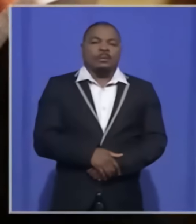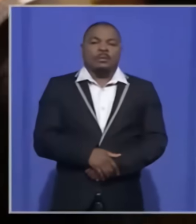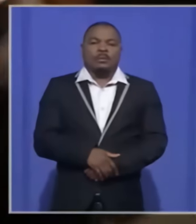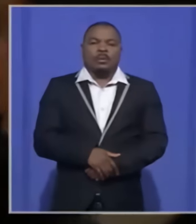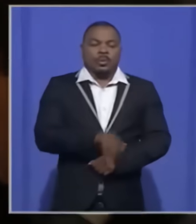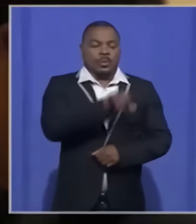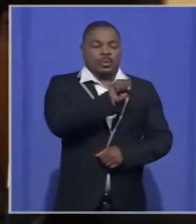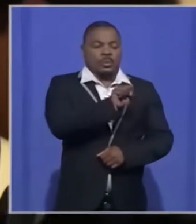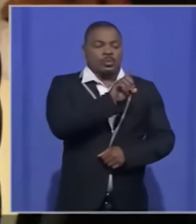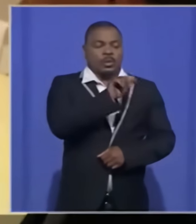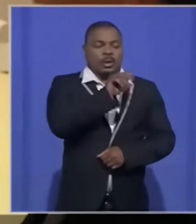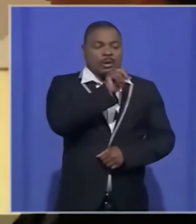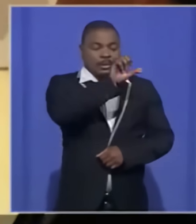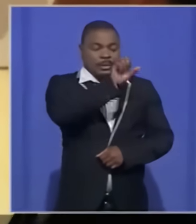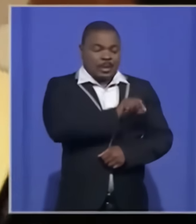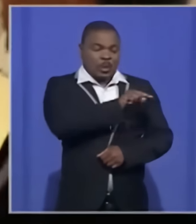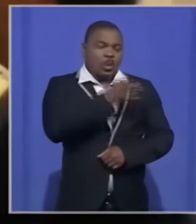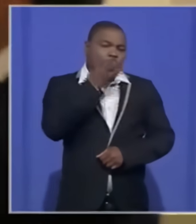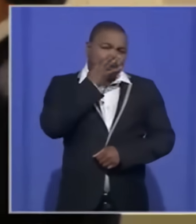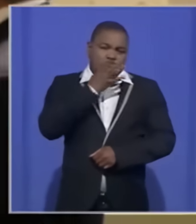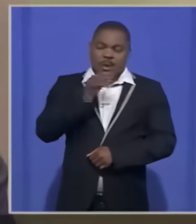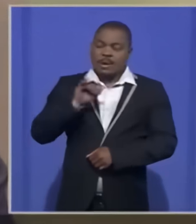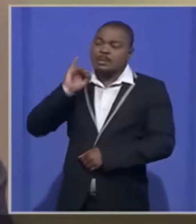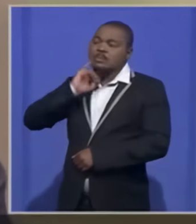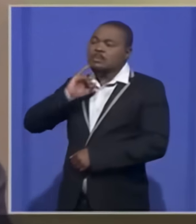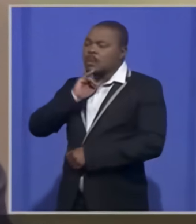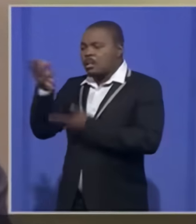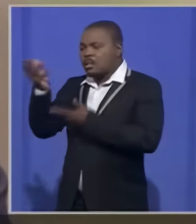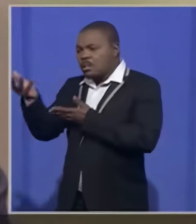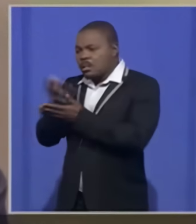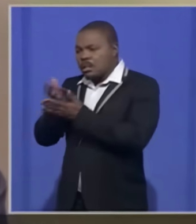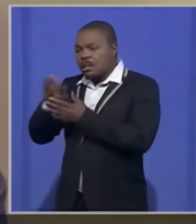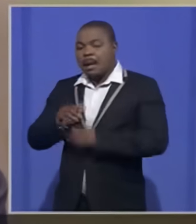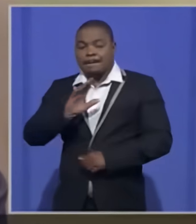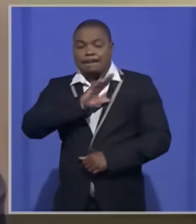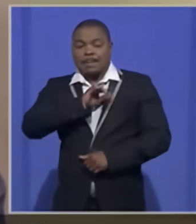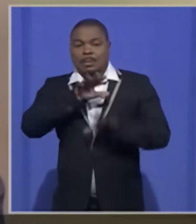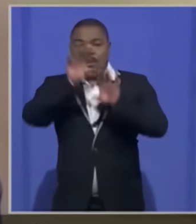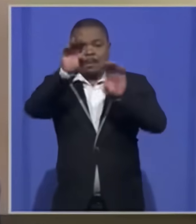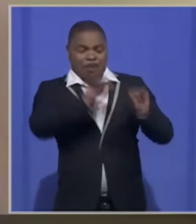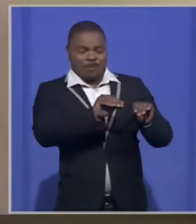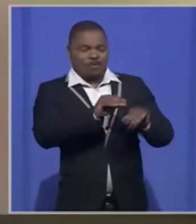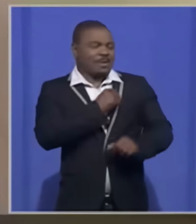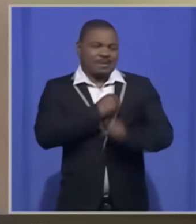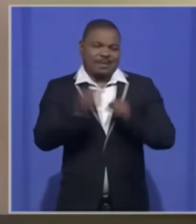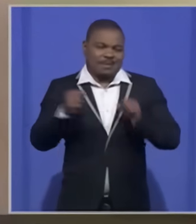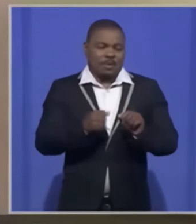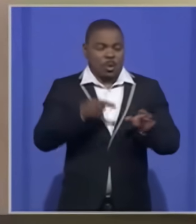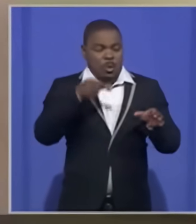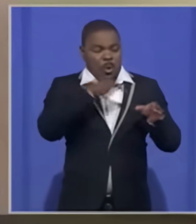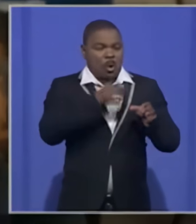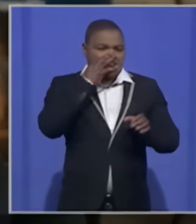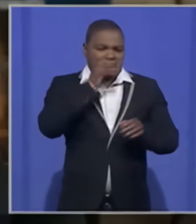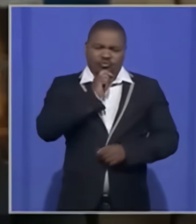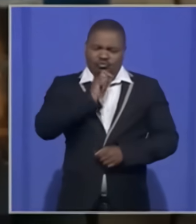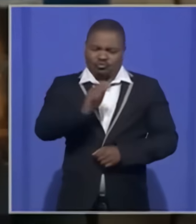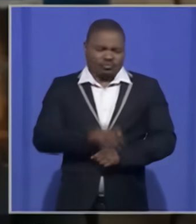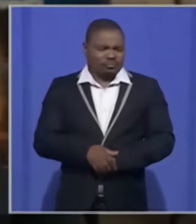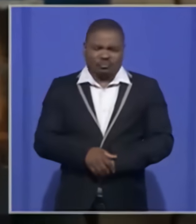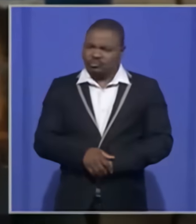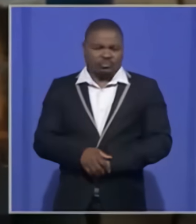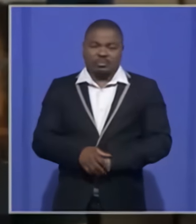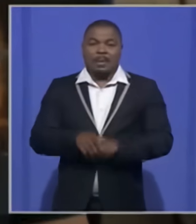Mmuso wa Sudan Borwa o re ha wa rerisana le Israel ka leano la ho fallisa Mapalestina. O re ditlaleho tseo ha di na motheo. Le ha ho